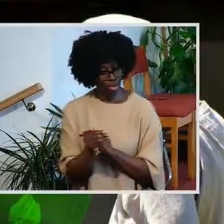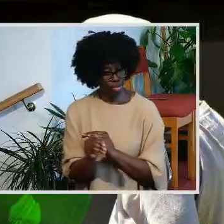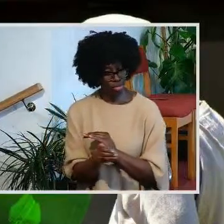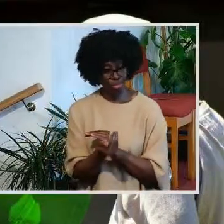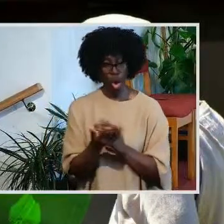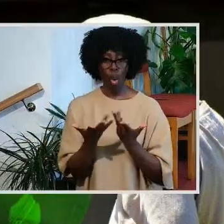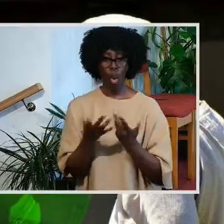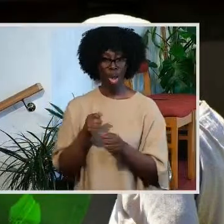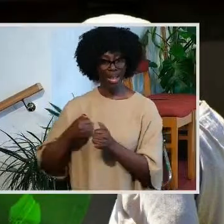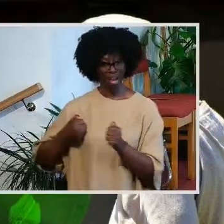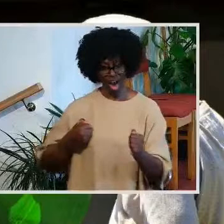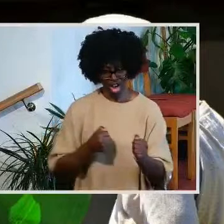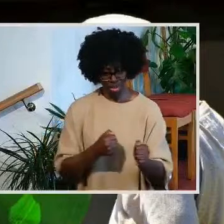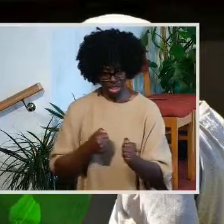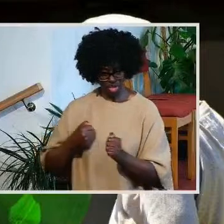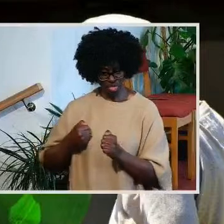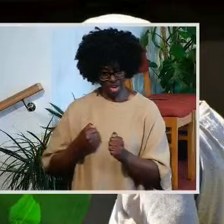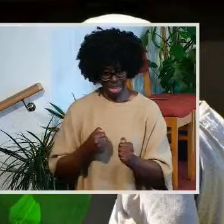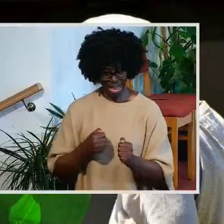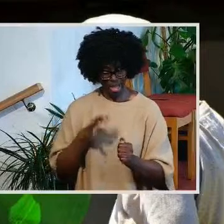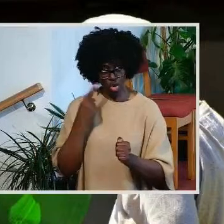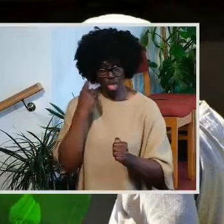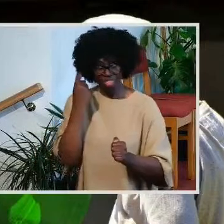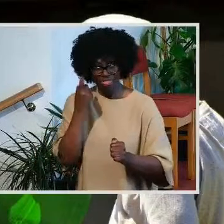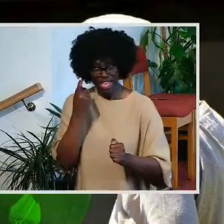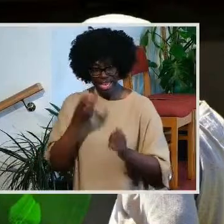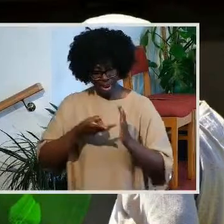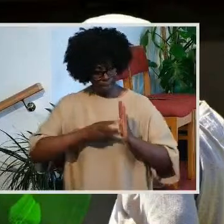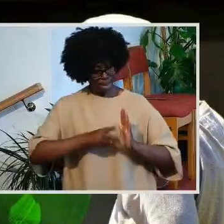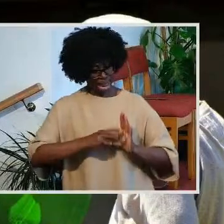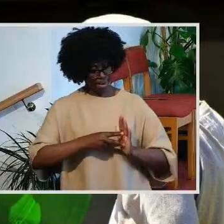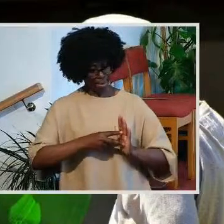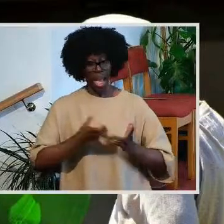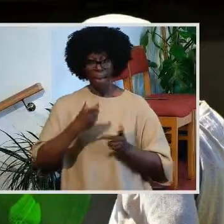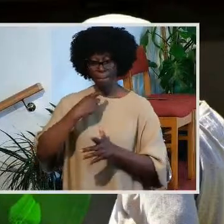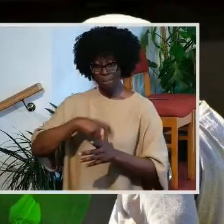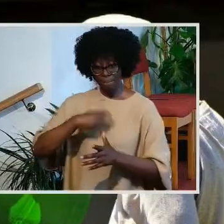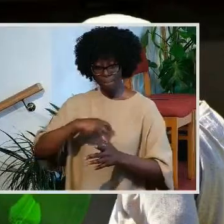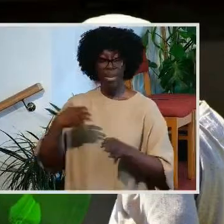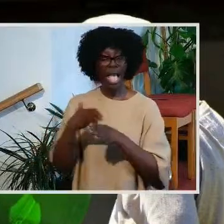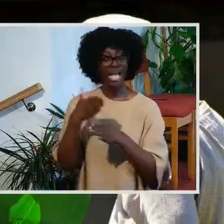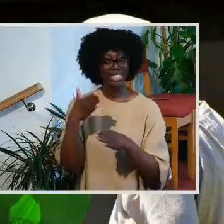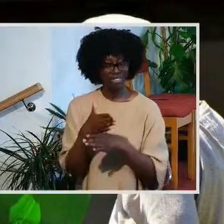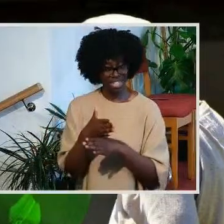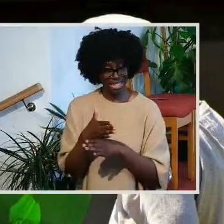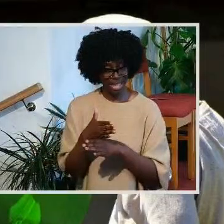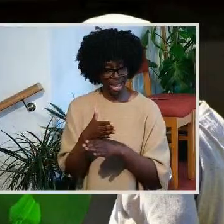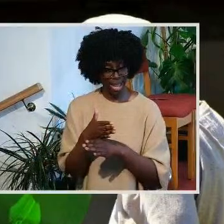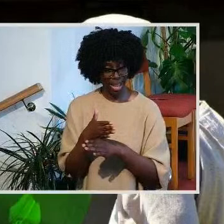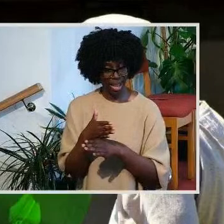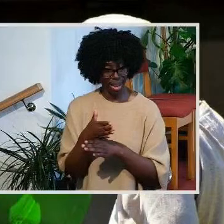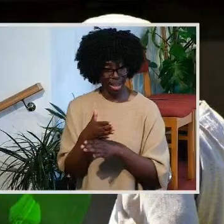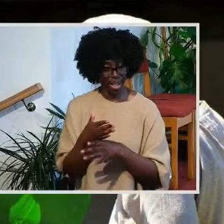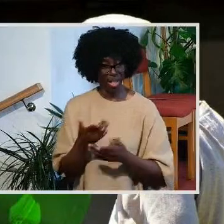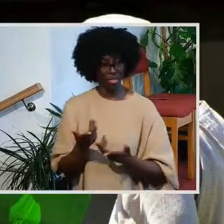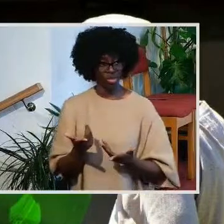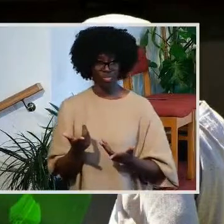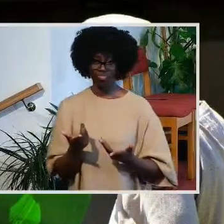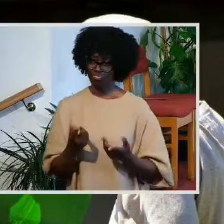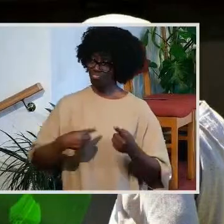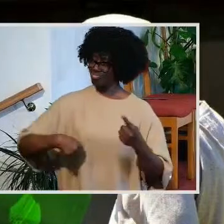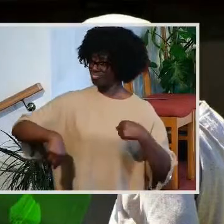carpentry, where there's an element of planning and thinking, and also the physical activity as well. But we should still do